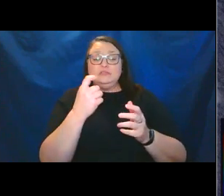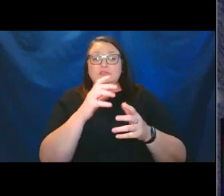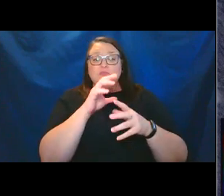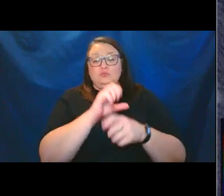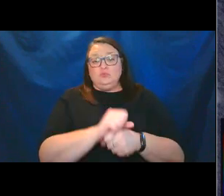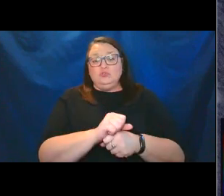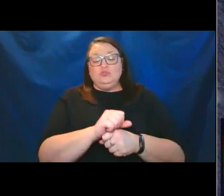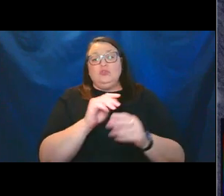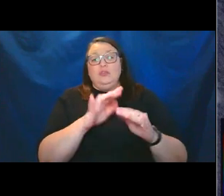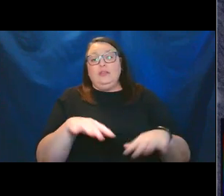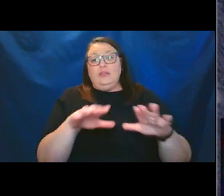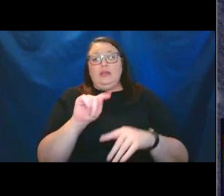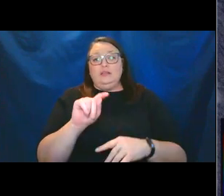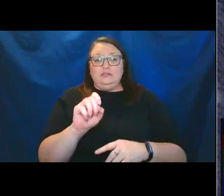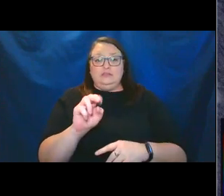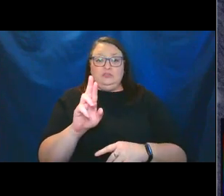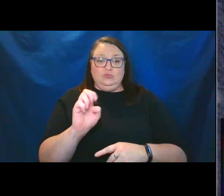Next slide, please.